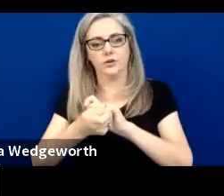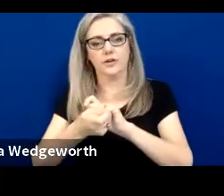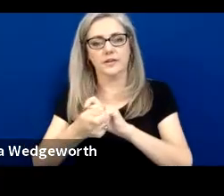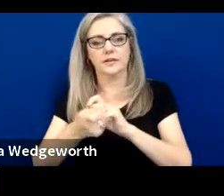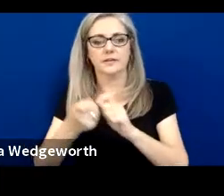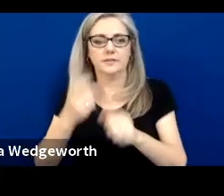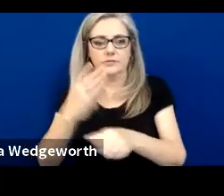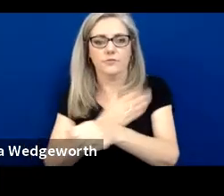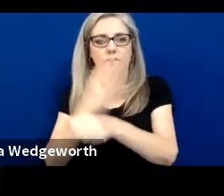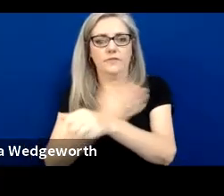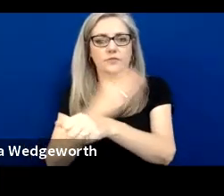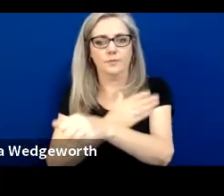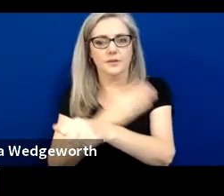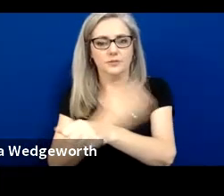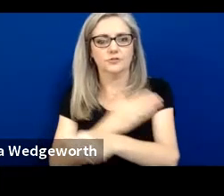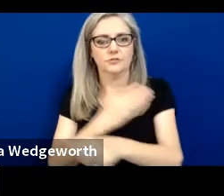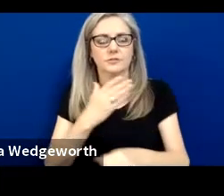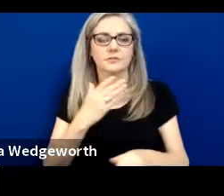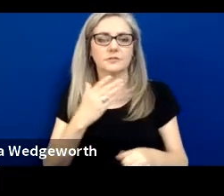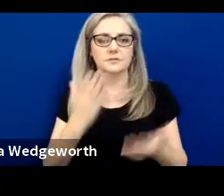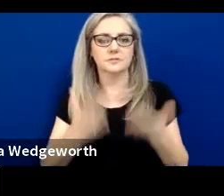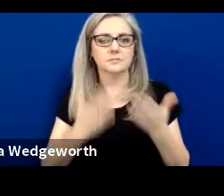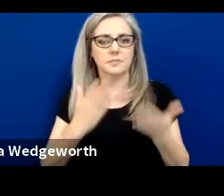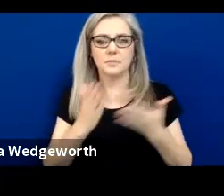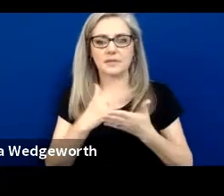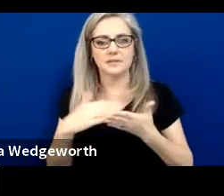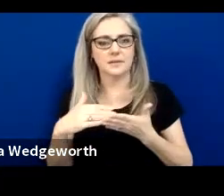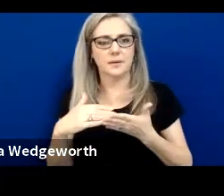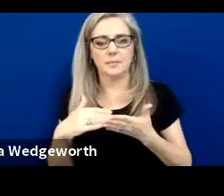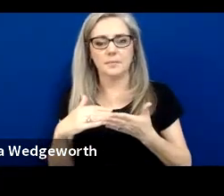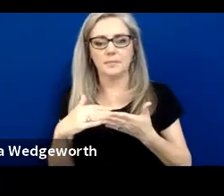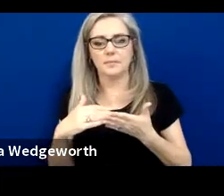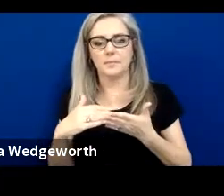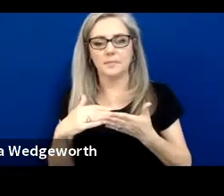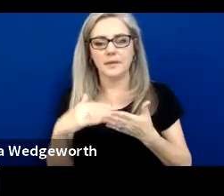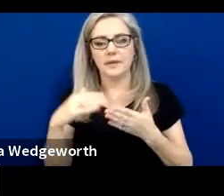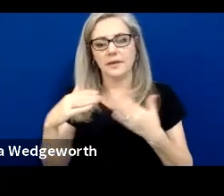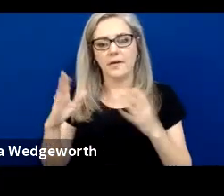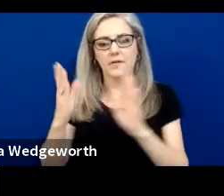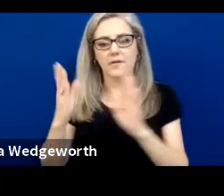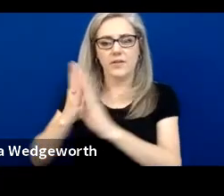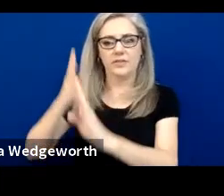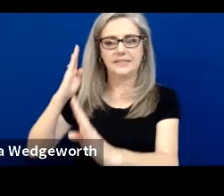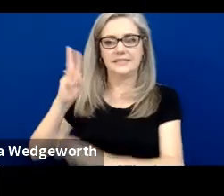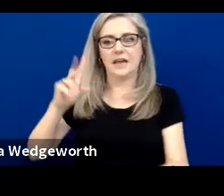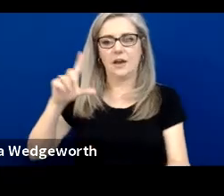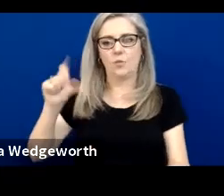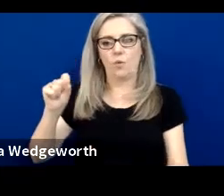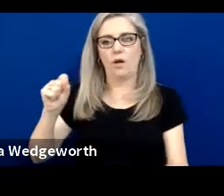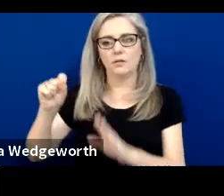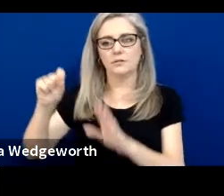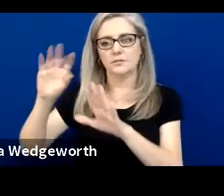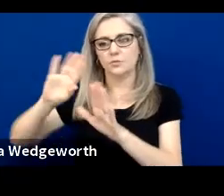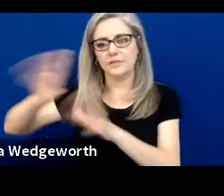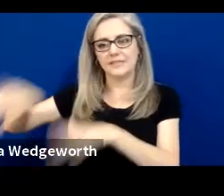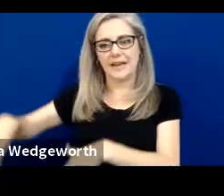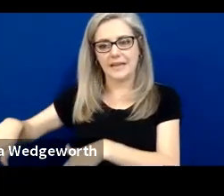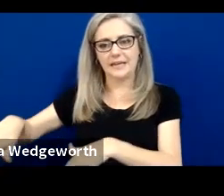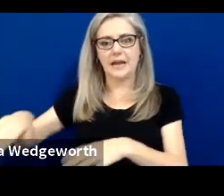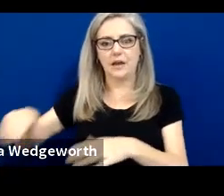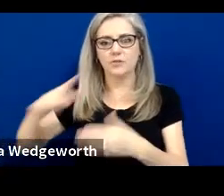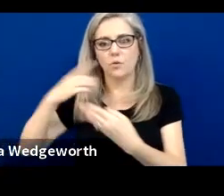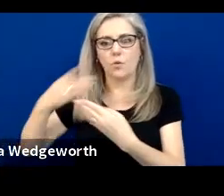in a lot of cases, maybe some of the side walls have been taken down to open it up and